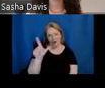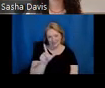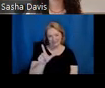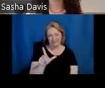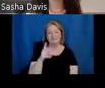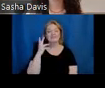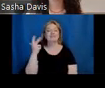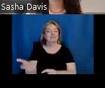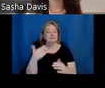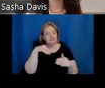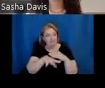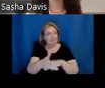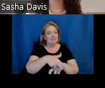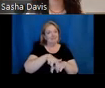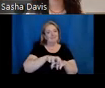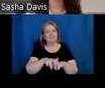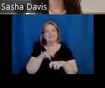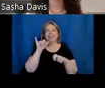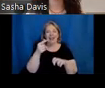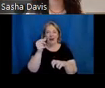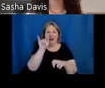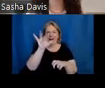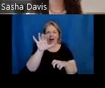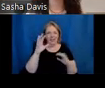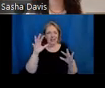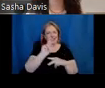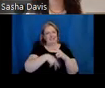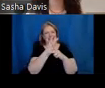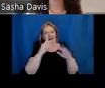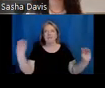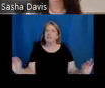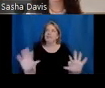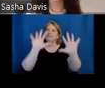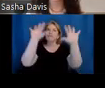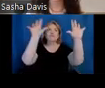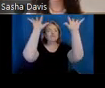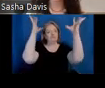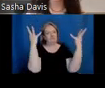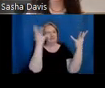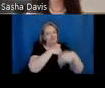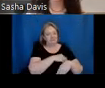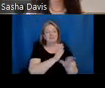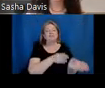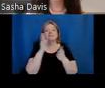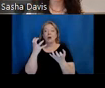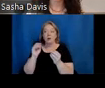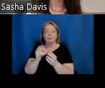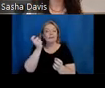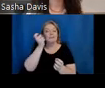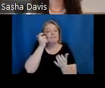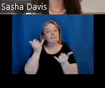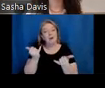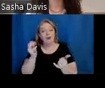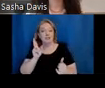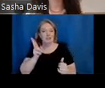as you sit within Gothic inspired splendor. If you're looking for some more modern history, have a drink or take in a